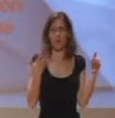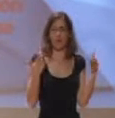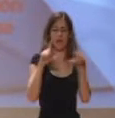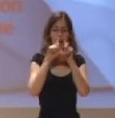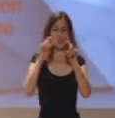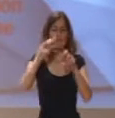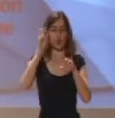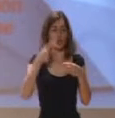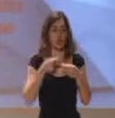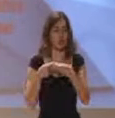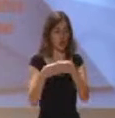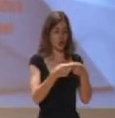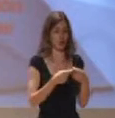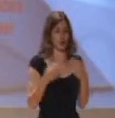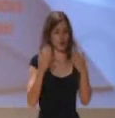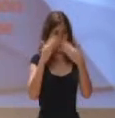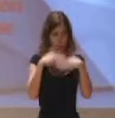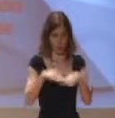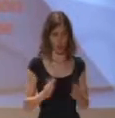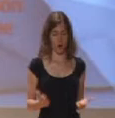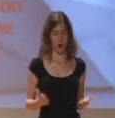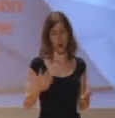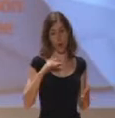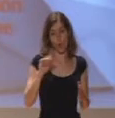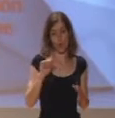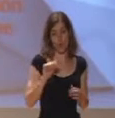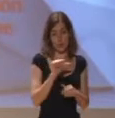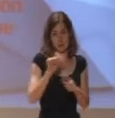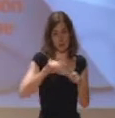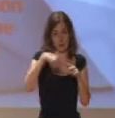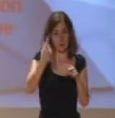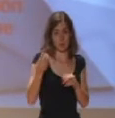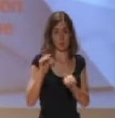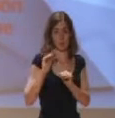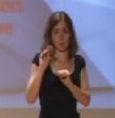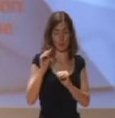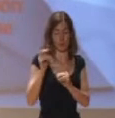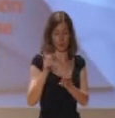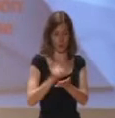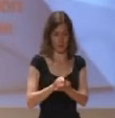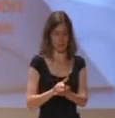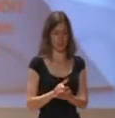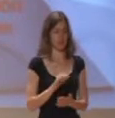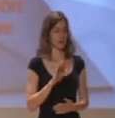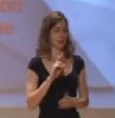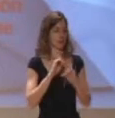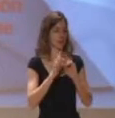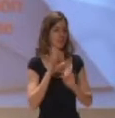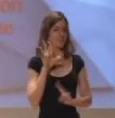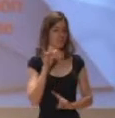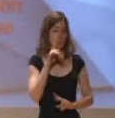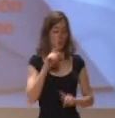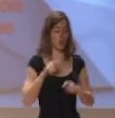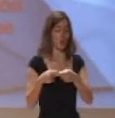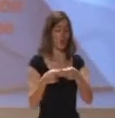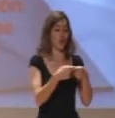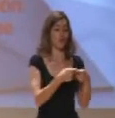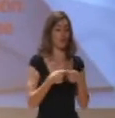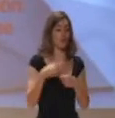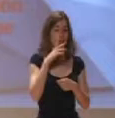are not members of the consortium? But I imagine that we'll have to wait for next week for an answer. Yes, the